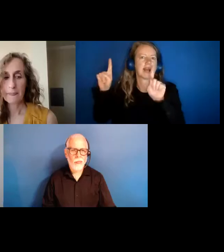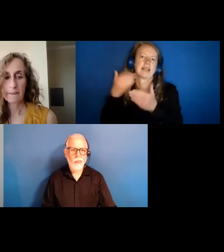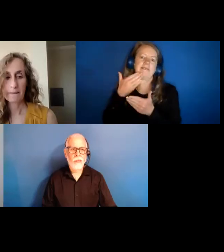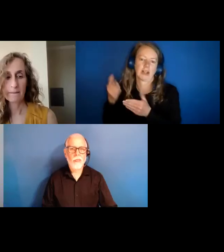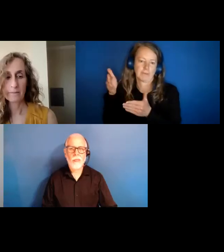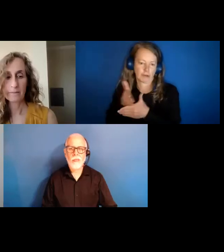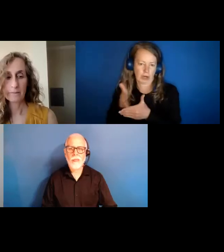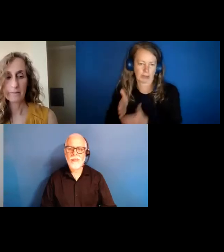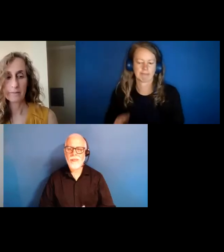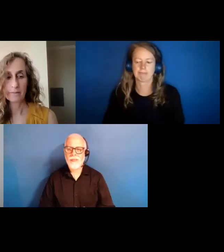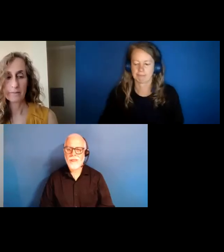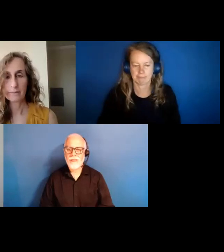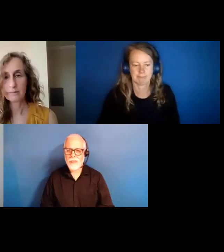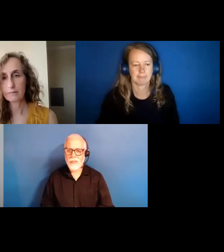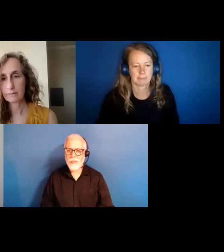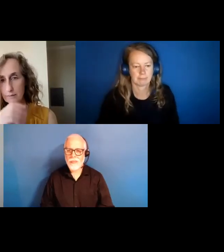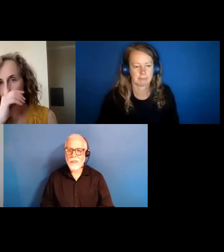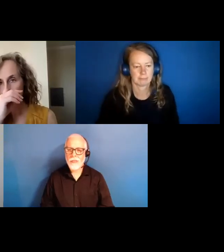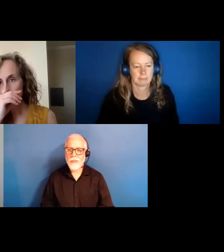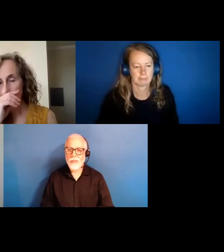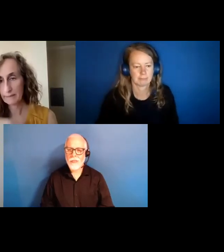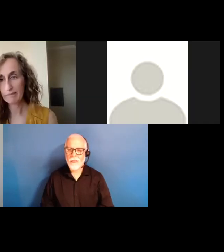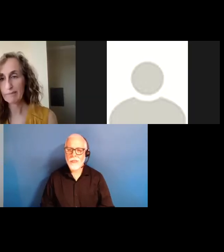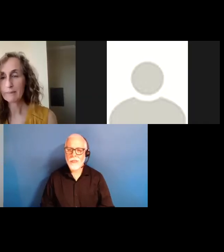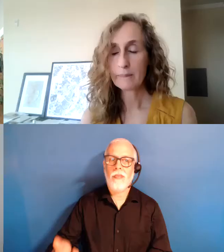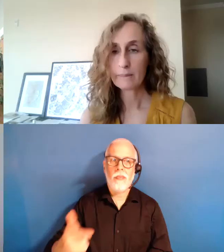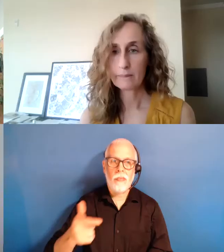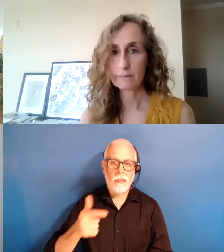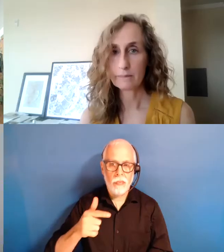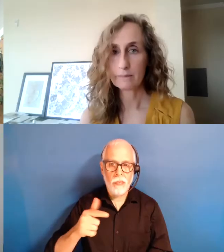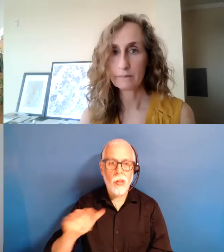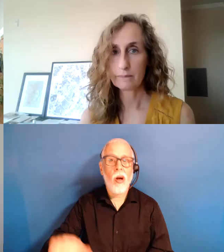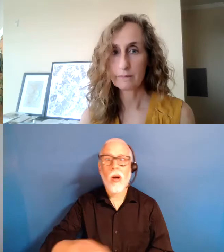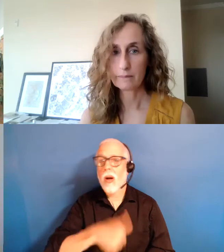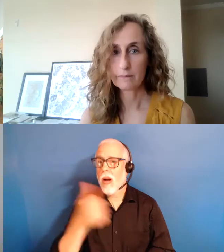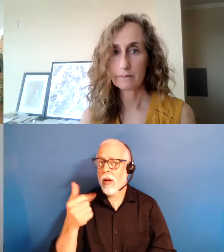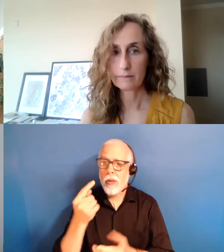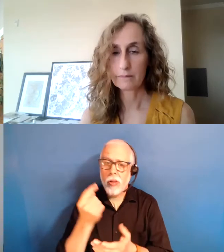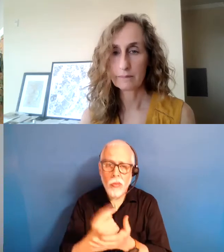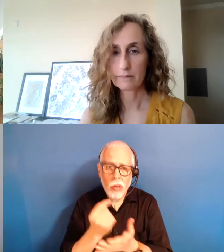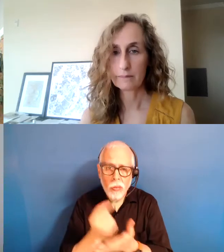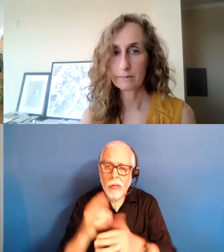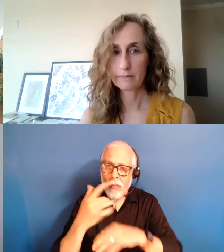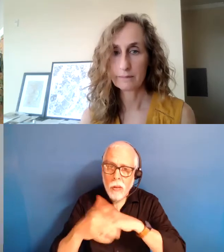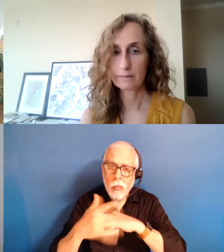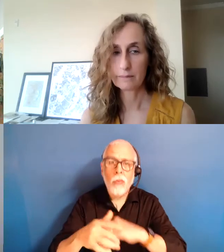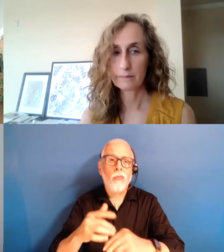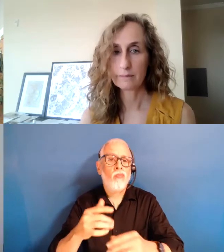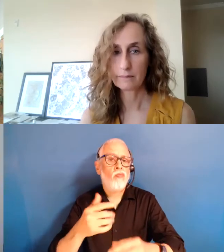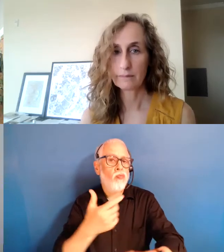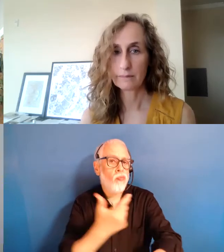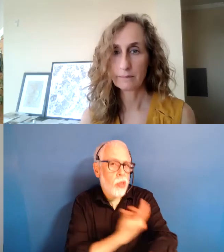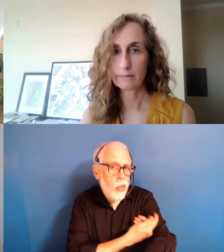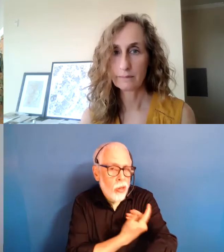welcome. The other treatments that currently are available come in the form of injections or medications